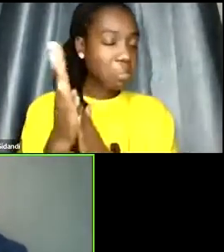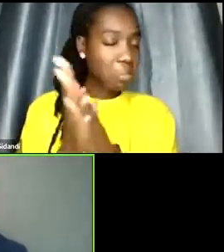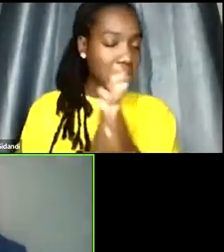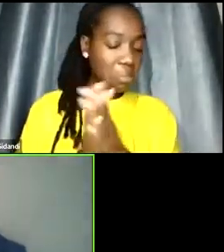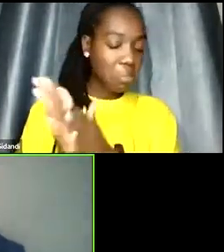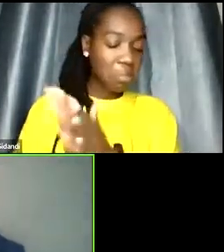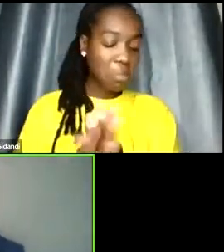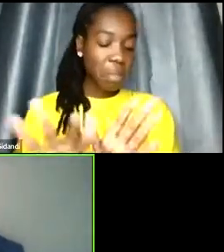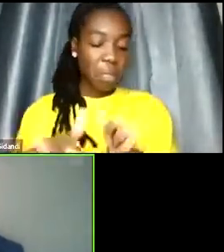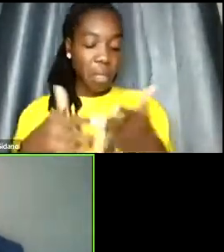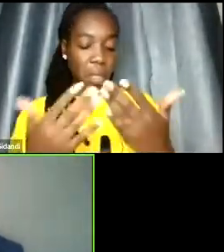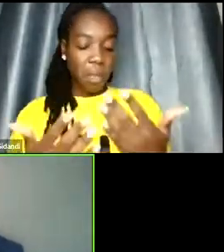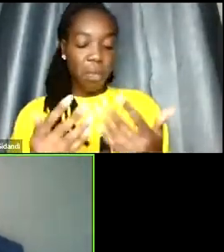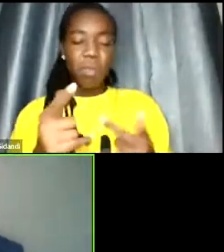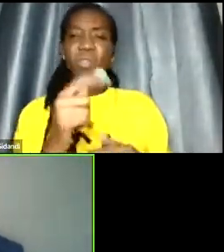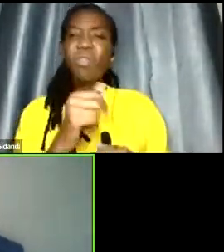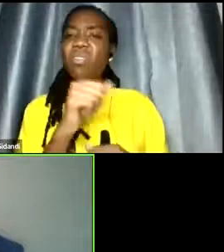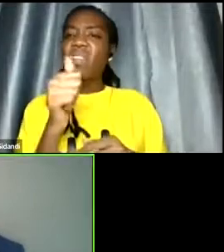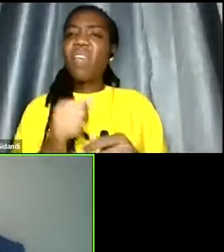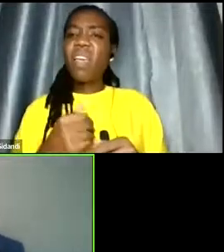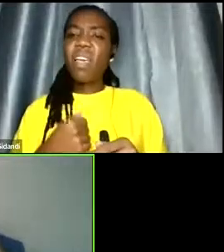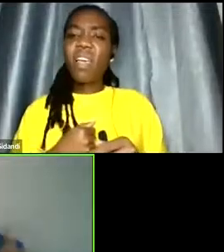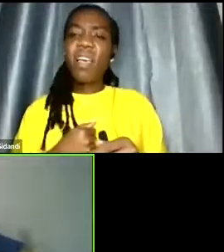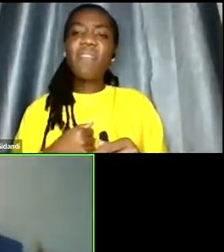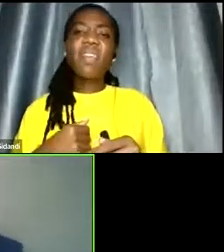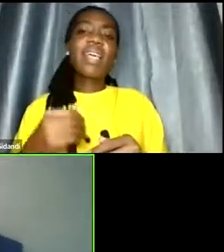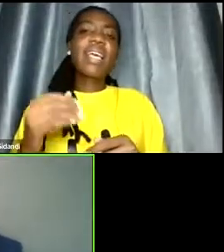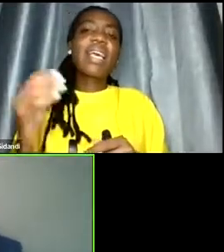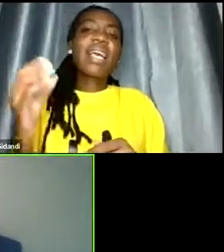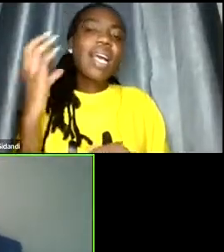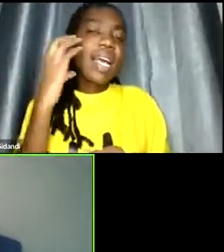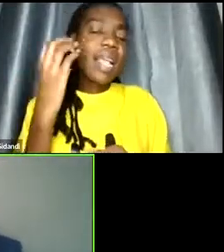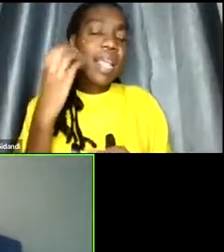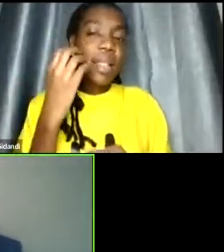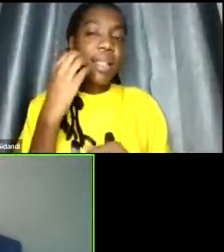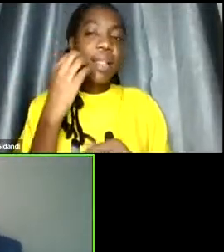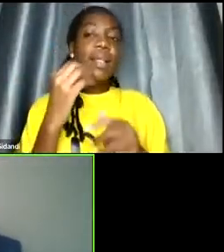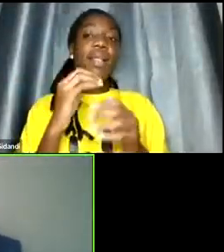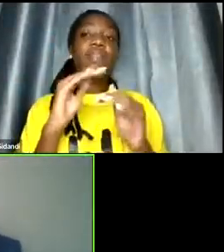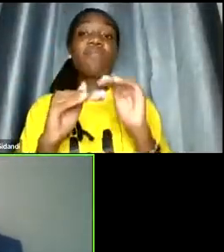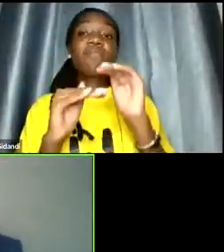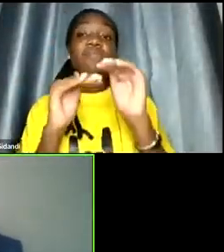have a career ladder. You have a career lattice.